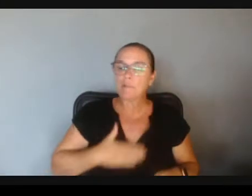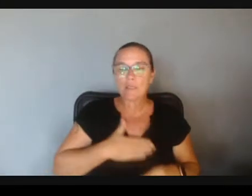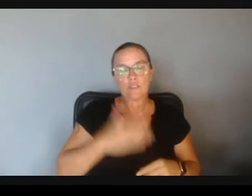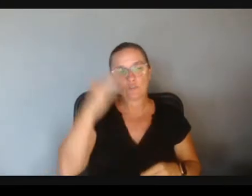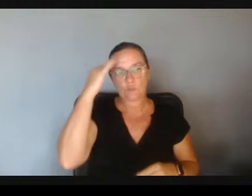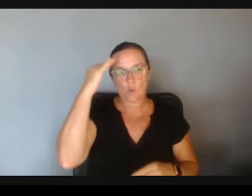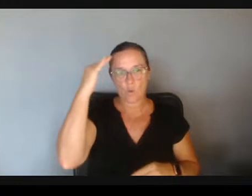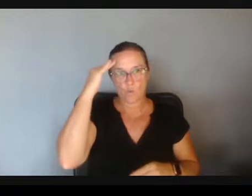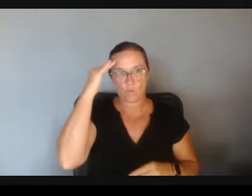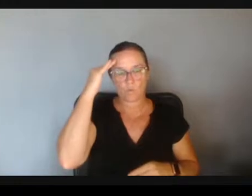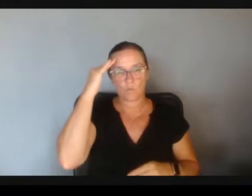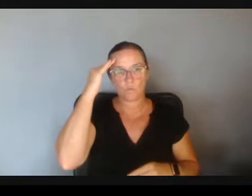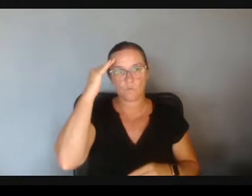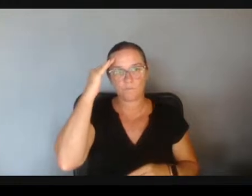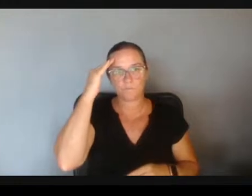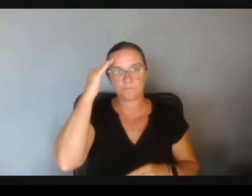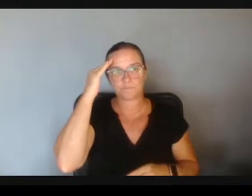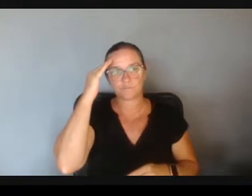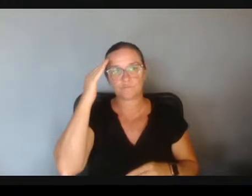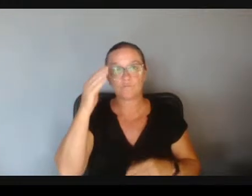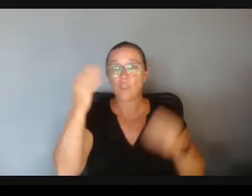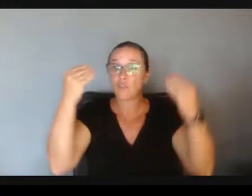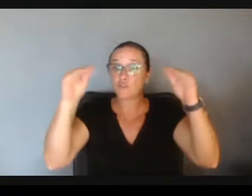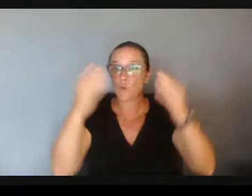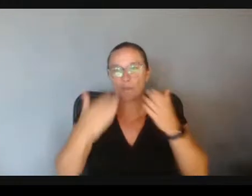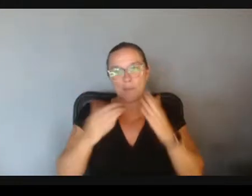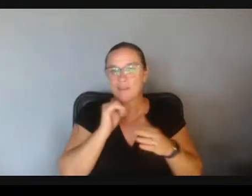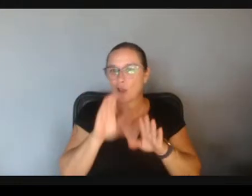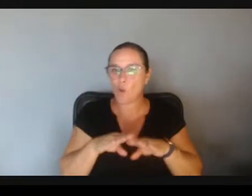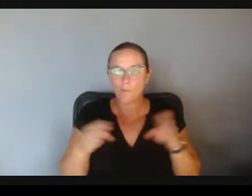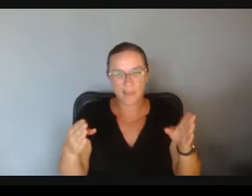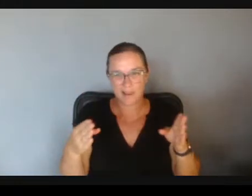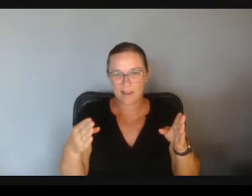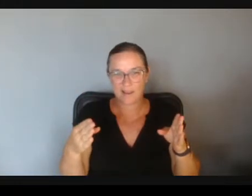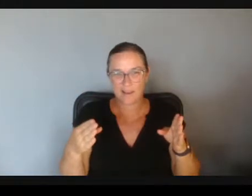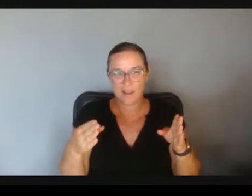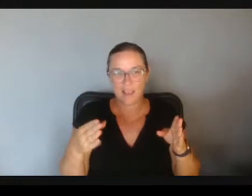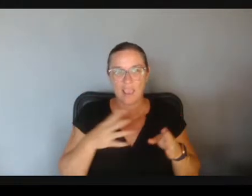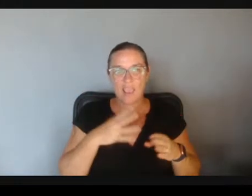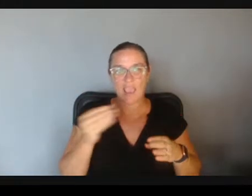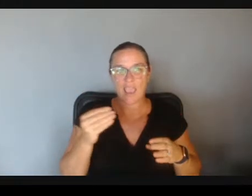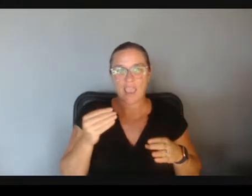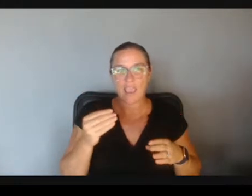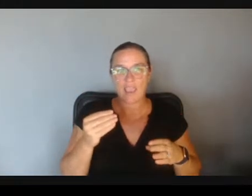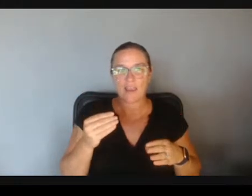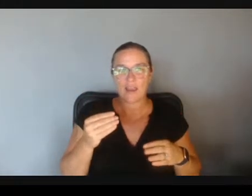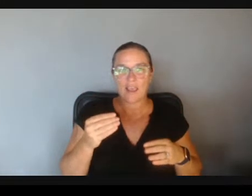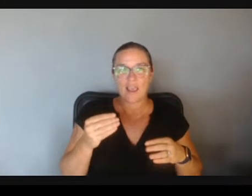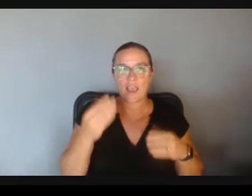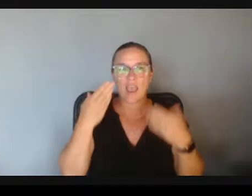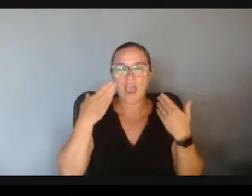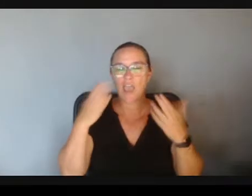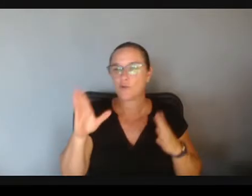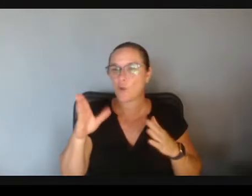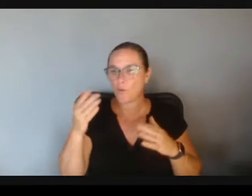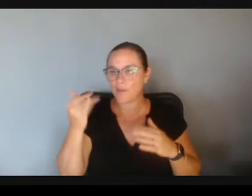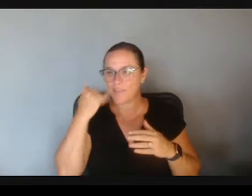that the store might not be open, and I don't know if they sling bottles from behind the counter. Do you,